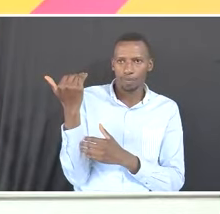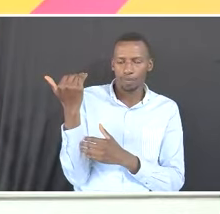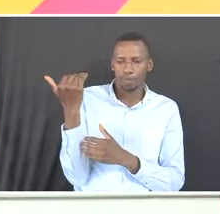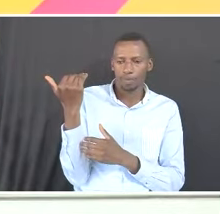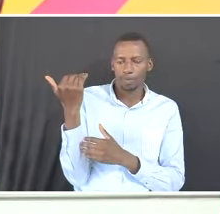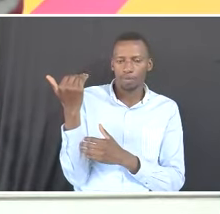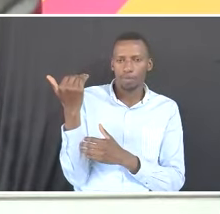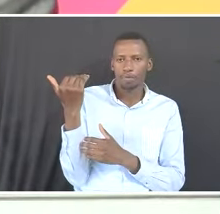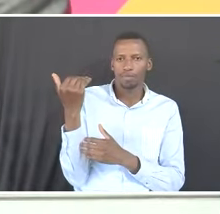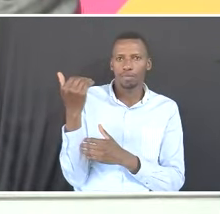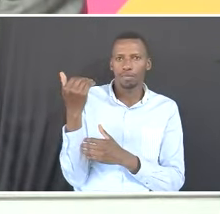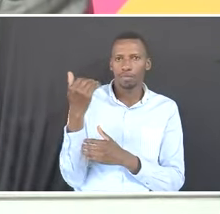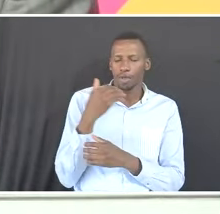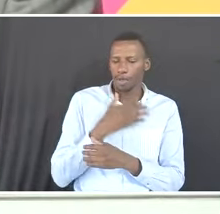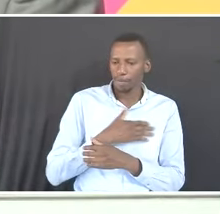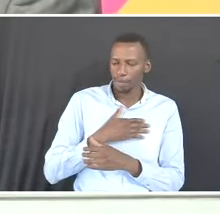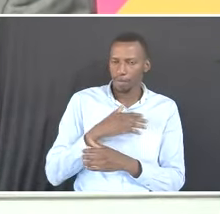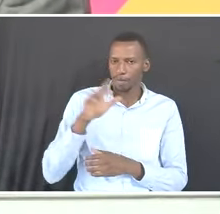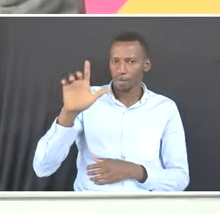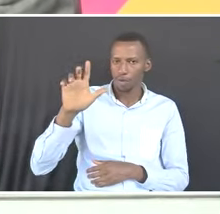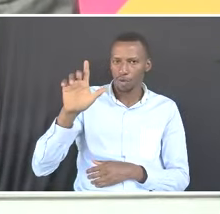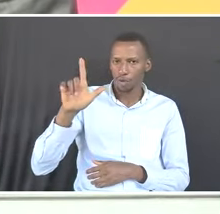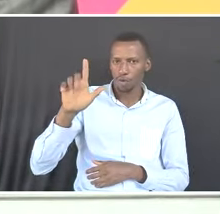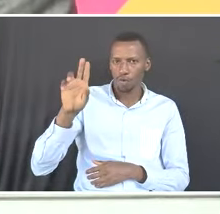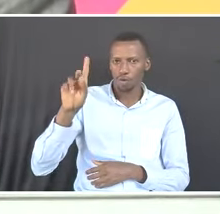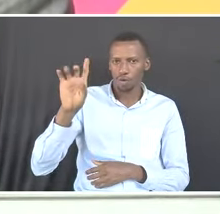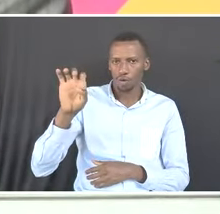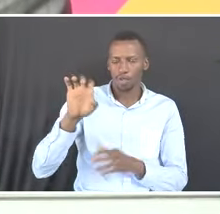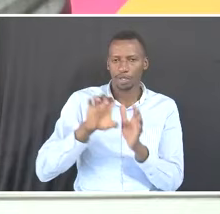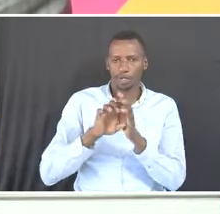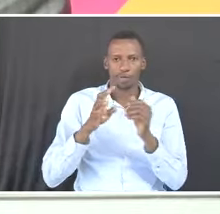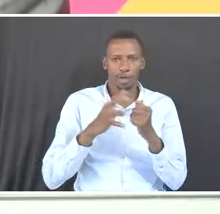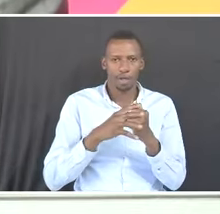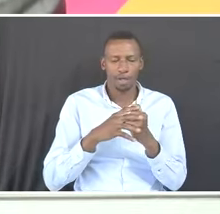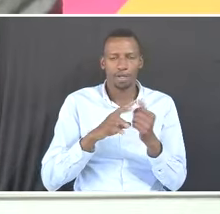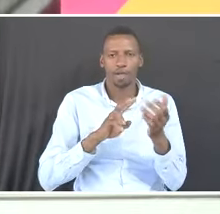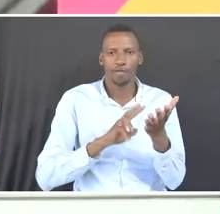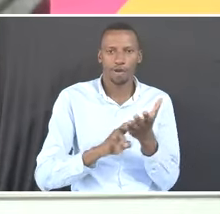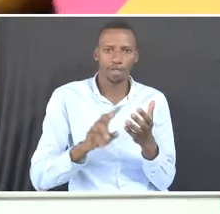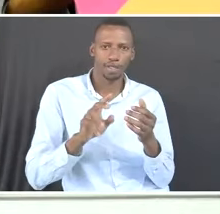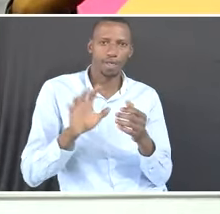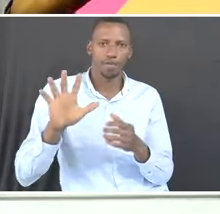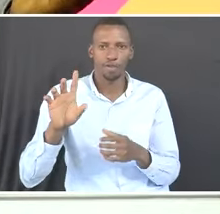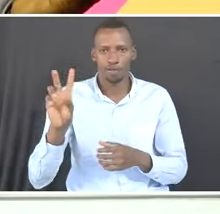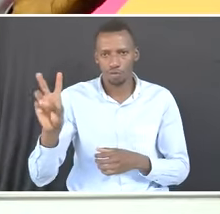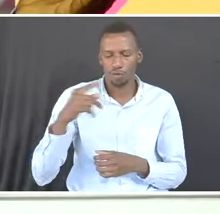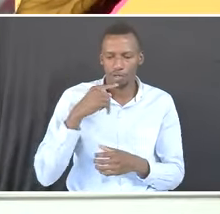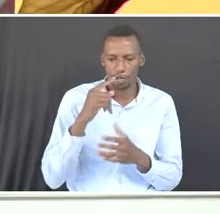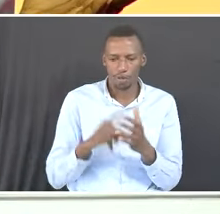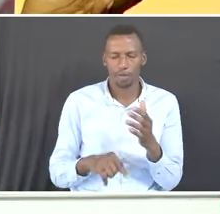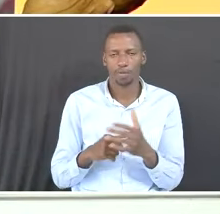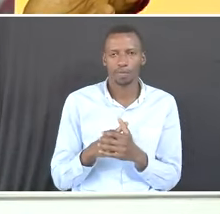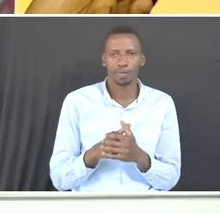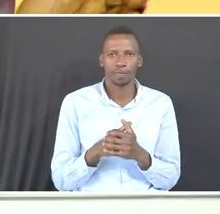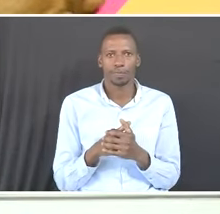blow. Luke 9:62. The Bible says, but Jesus said, no one,